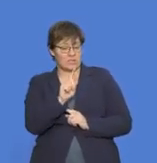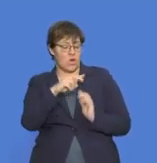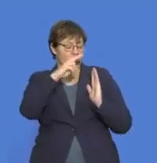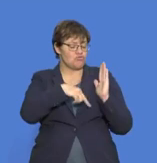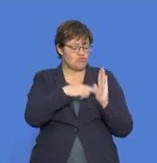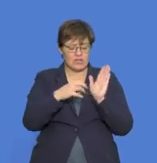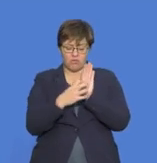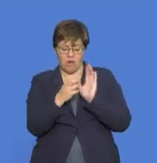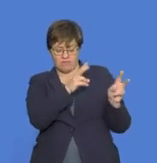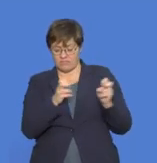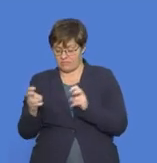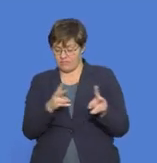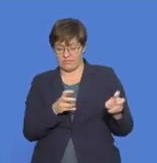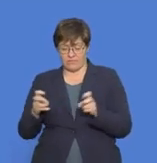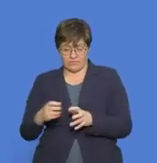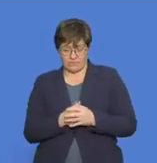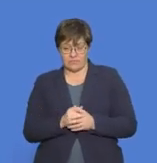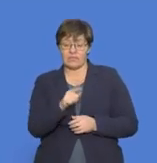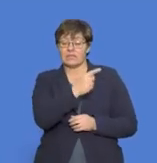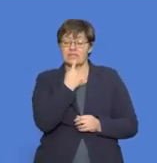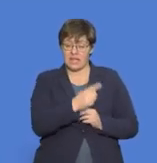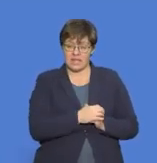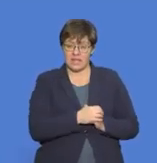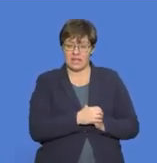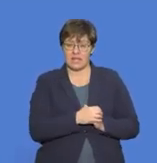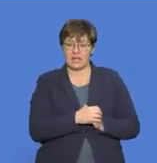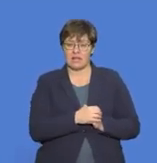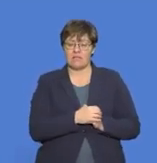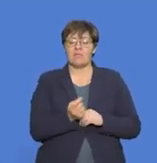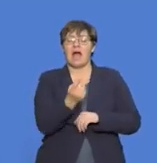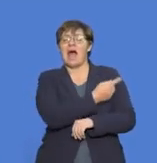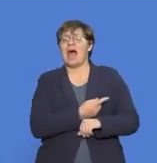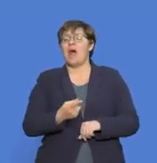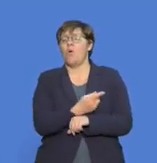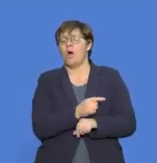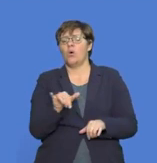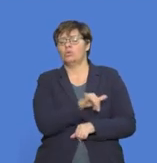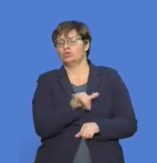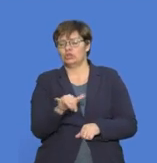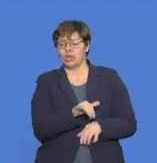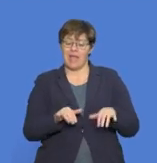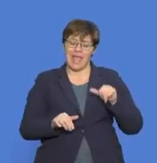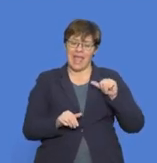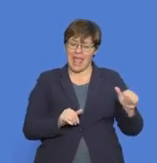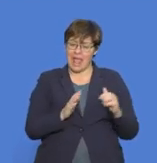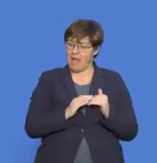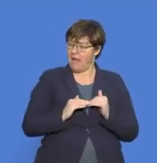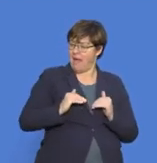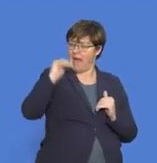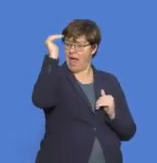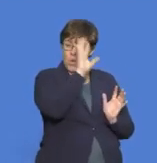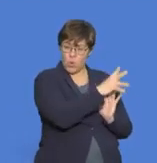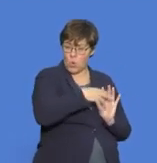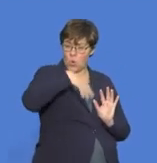the graph, and here it says during which hour did species A have the highest transpiration